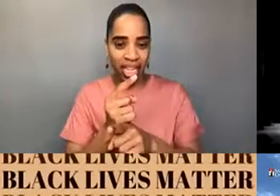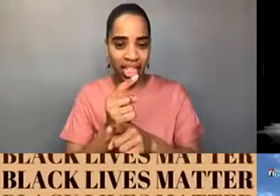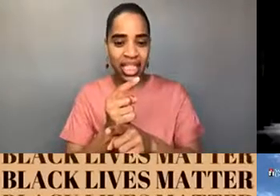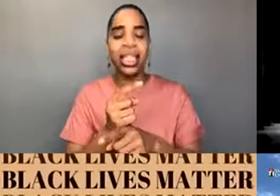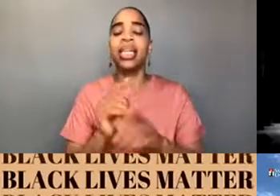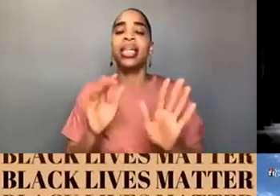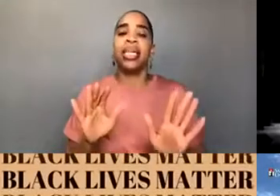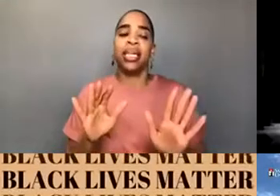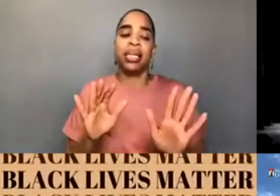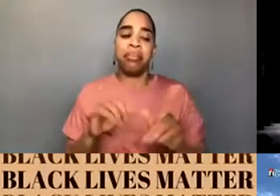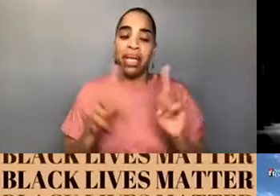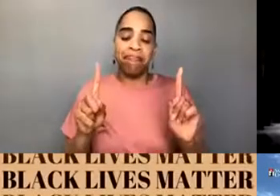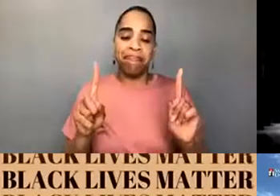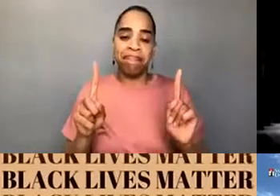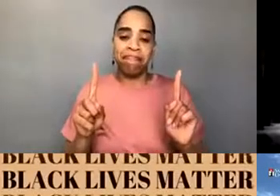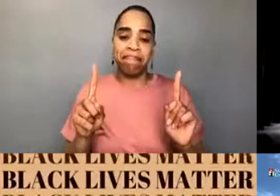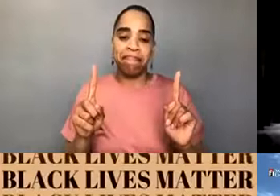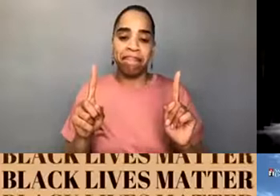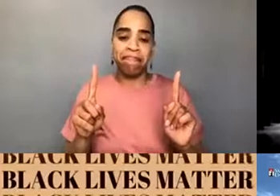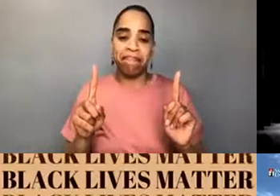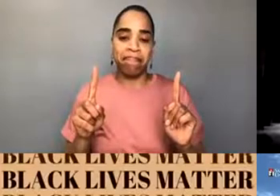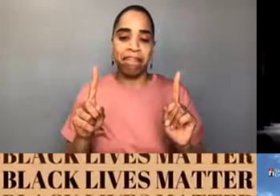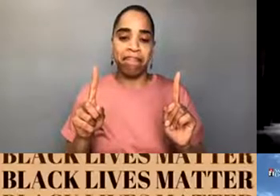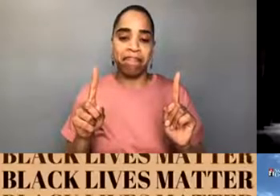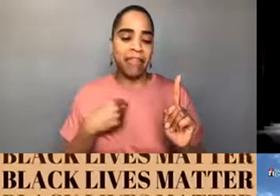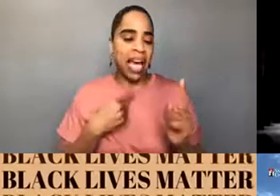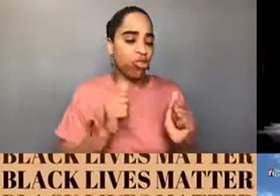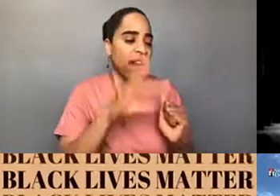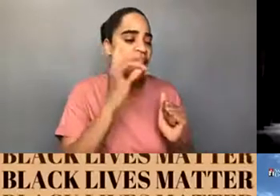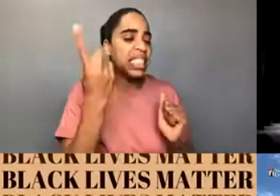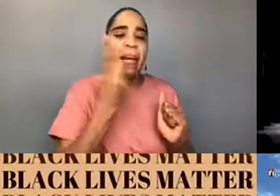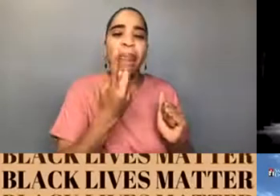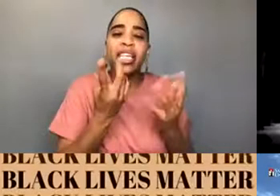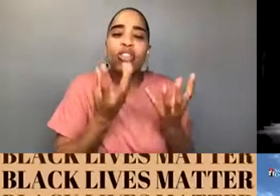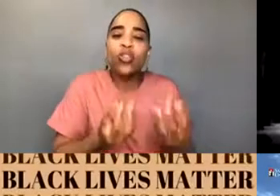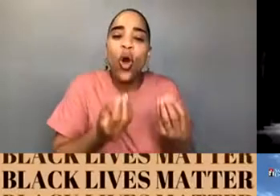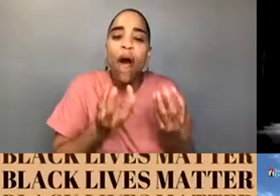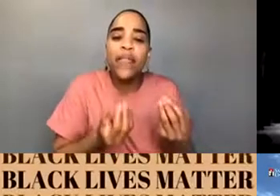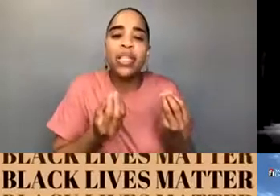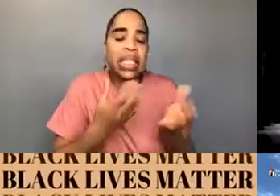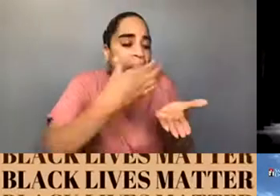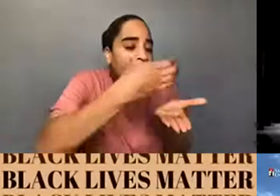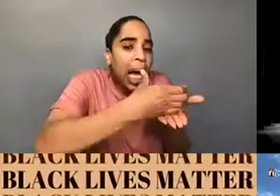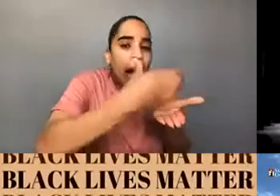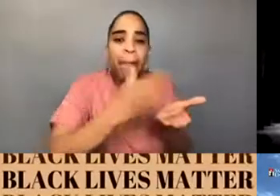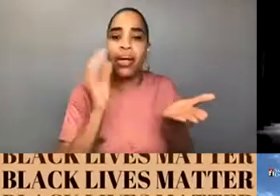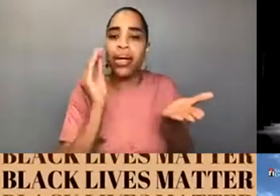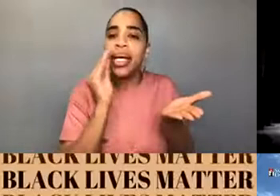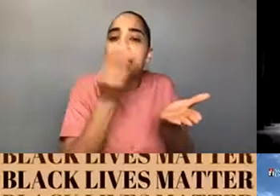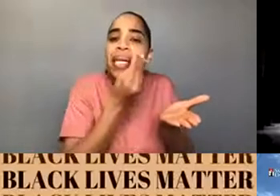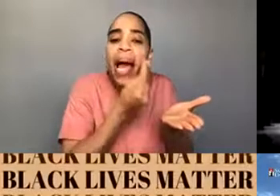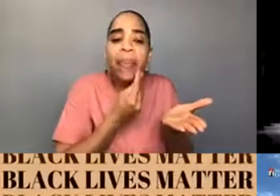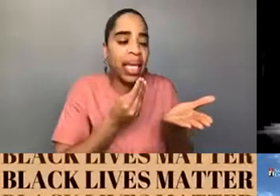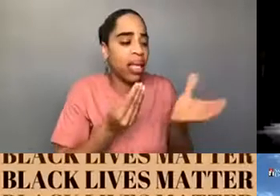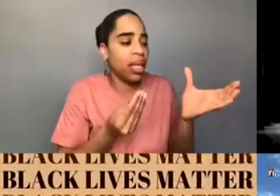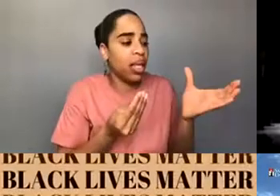Instead, I get the most peaceful weapons I can find. You know, I take a cup and a napkin, I catch